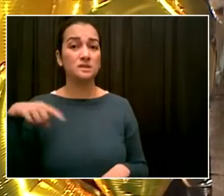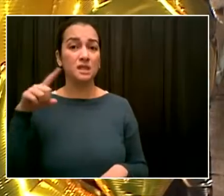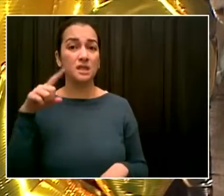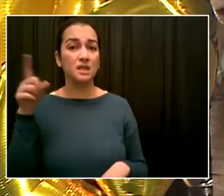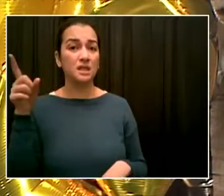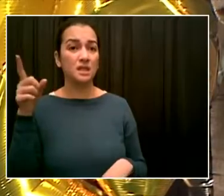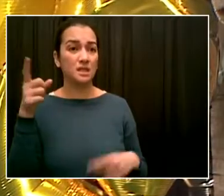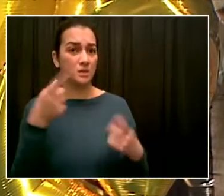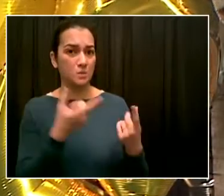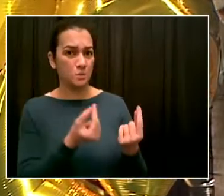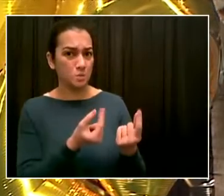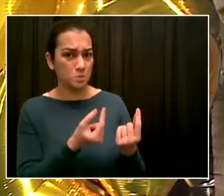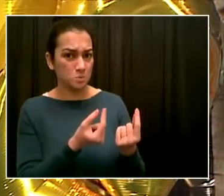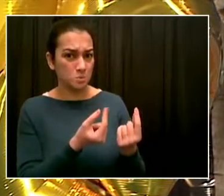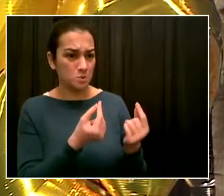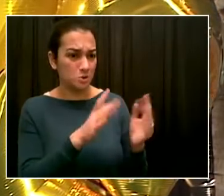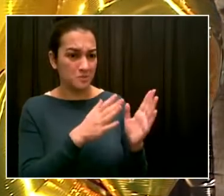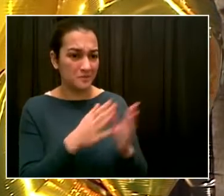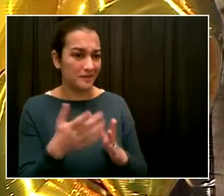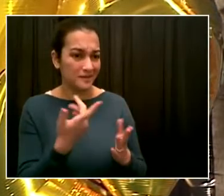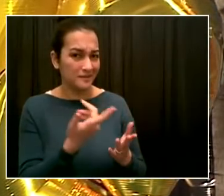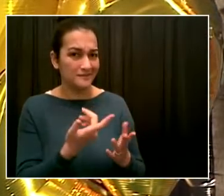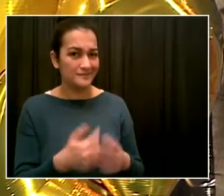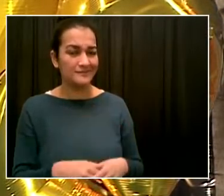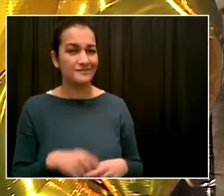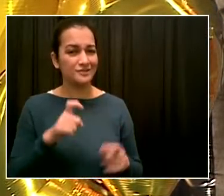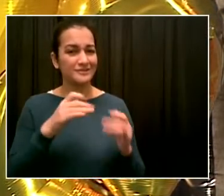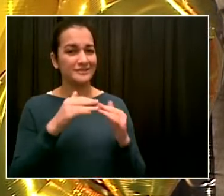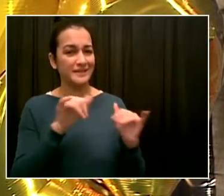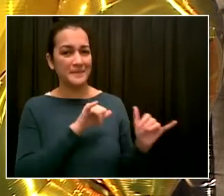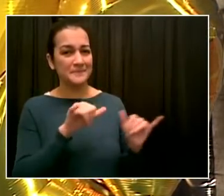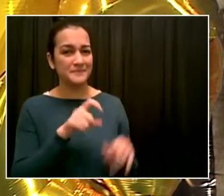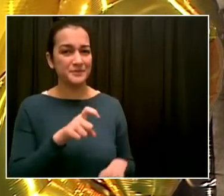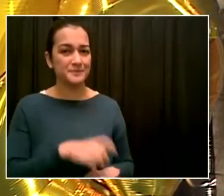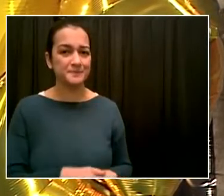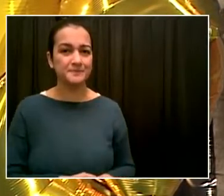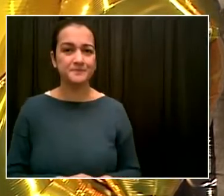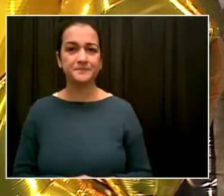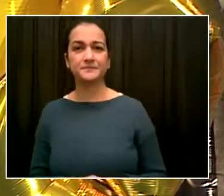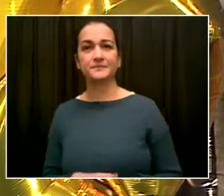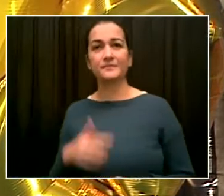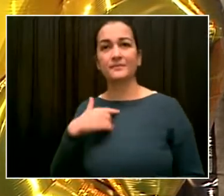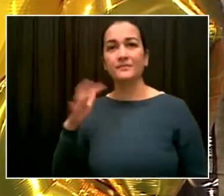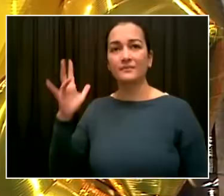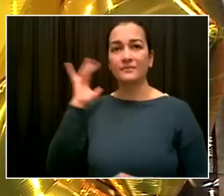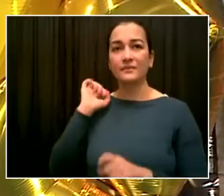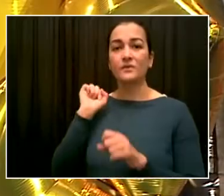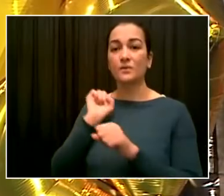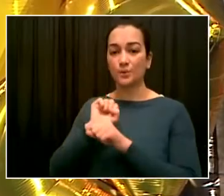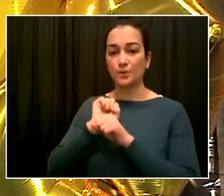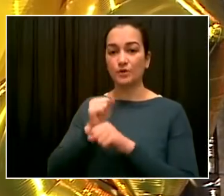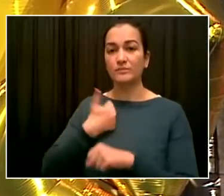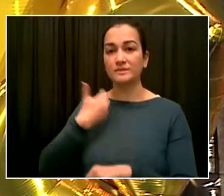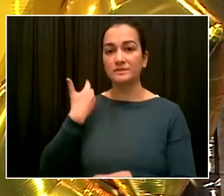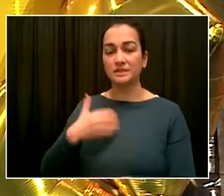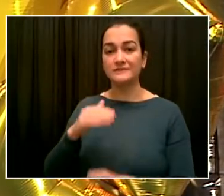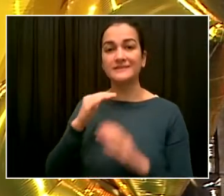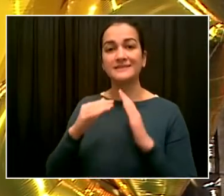I thought that everything needed to be looked at individually. And I think when there's